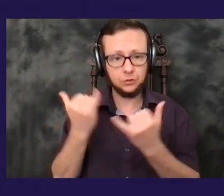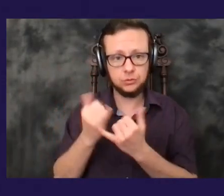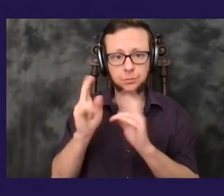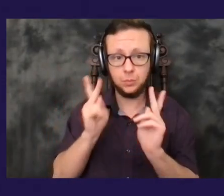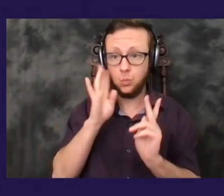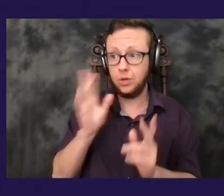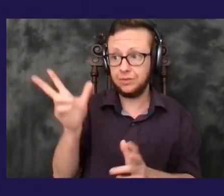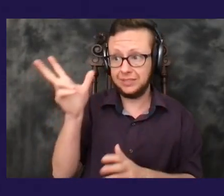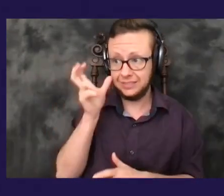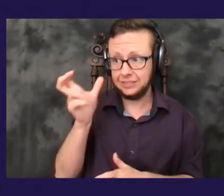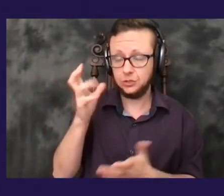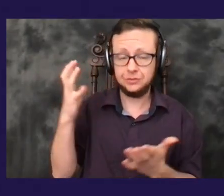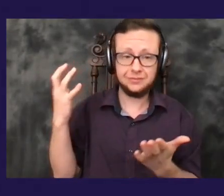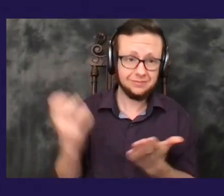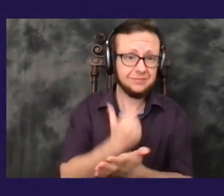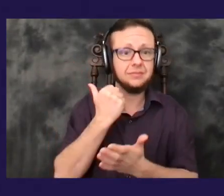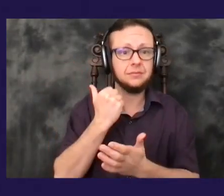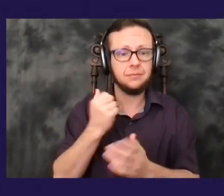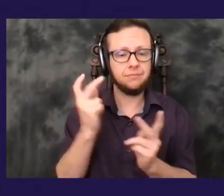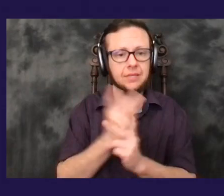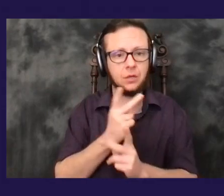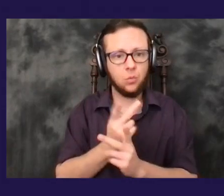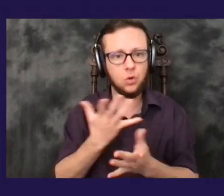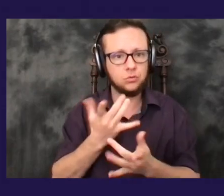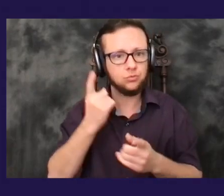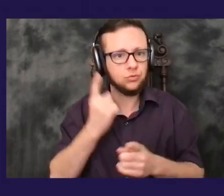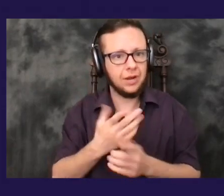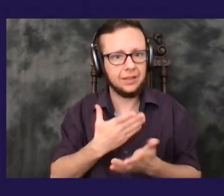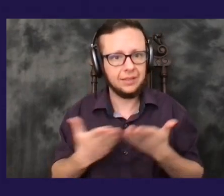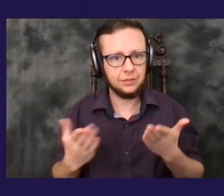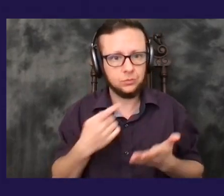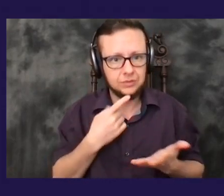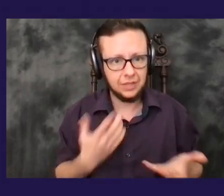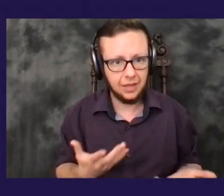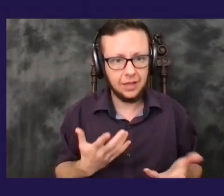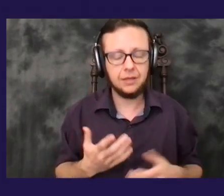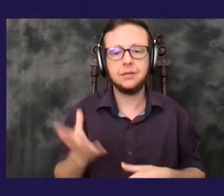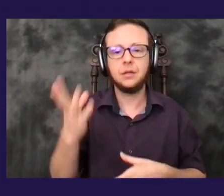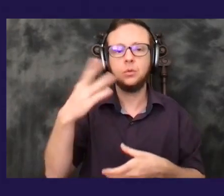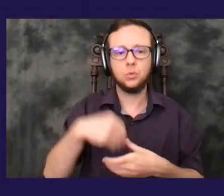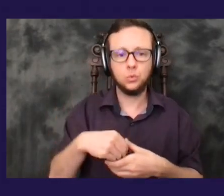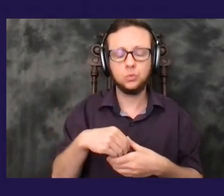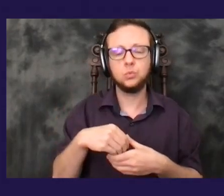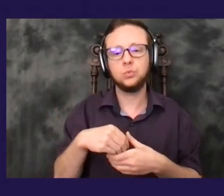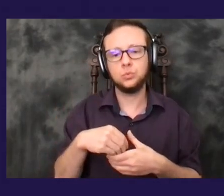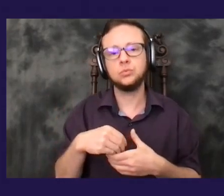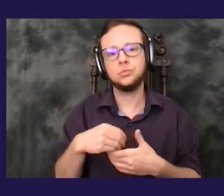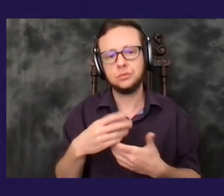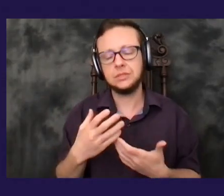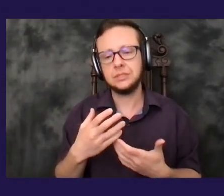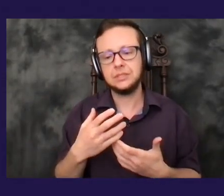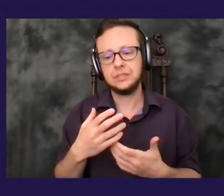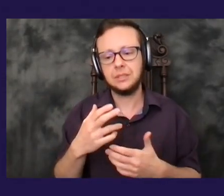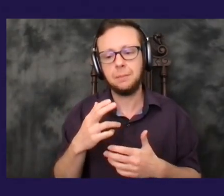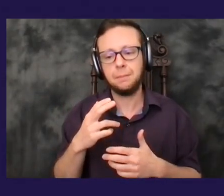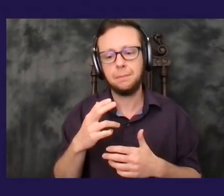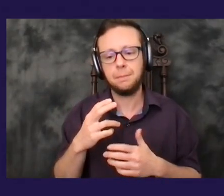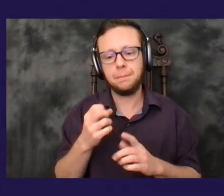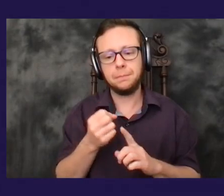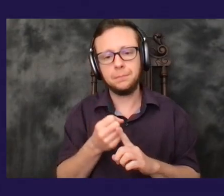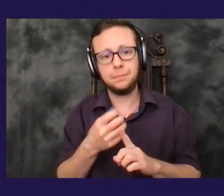what's the right thing to say. And that includes, I think, building time, and that, of course, means building on, but